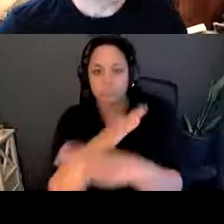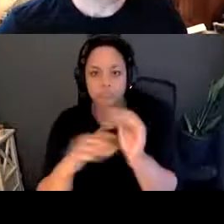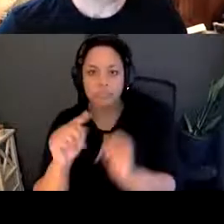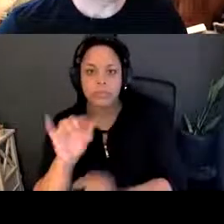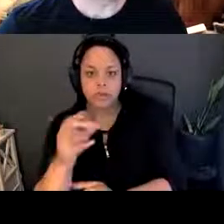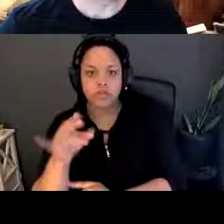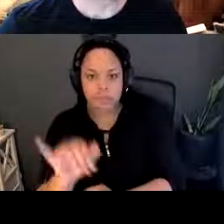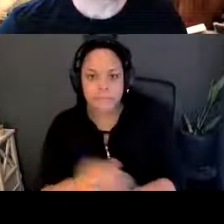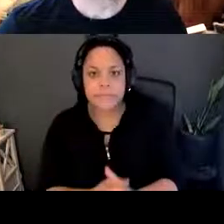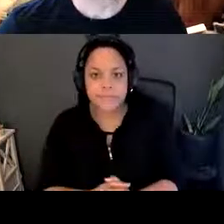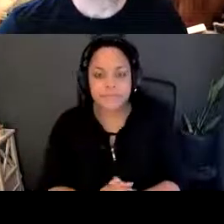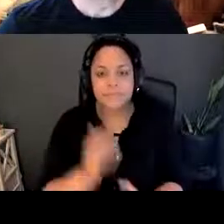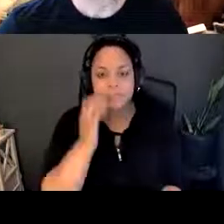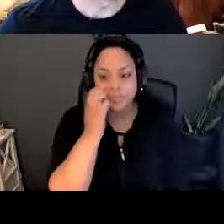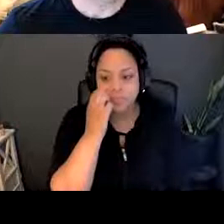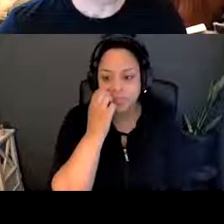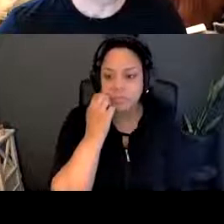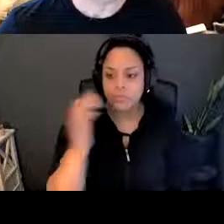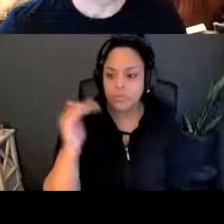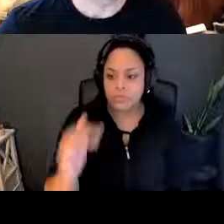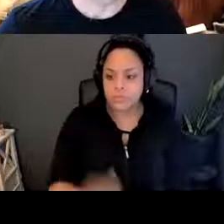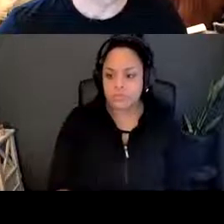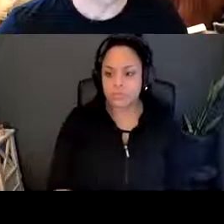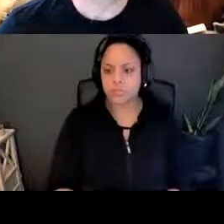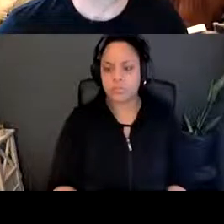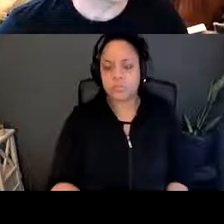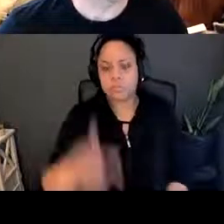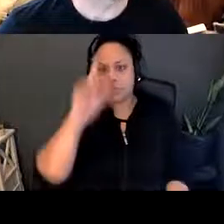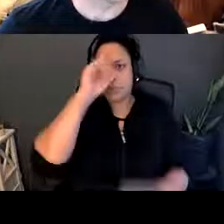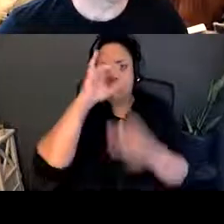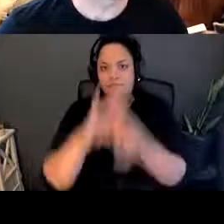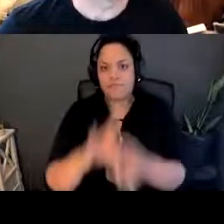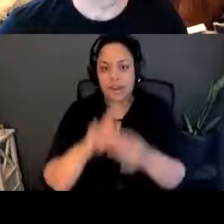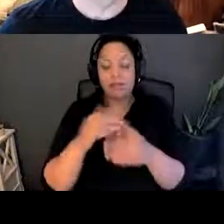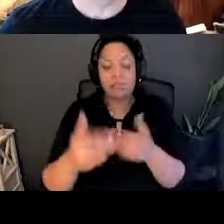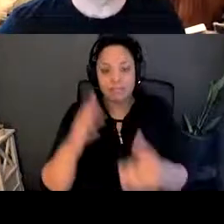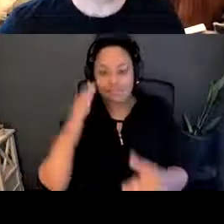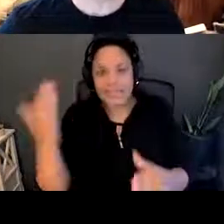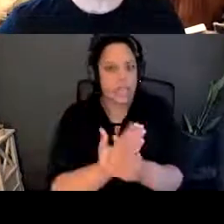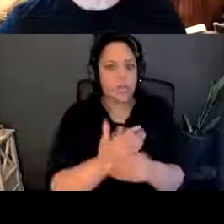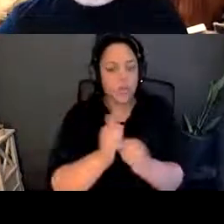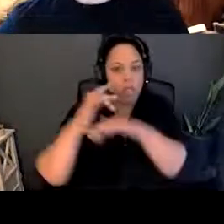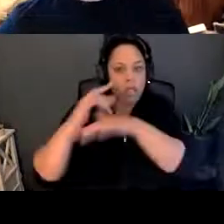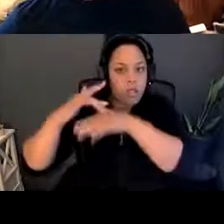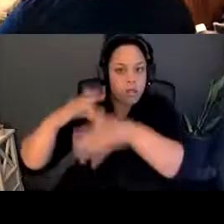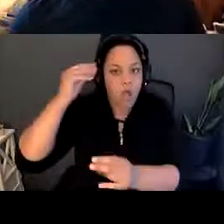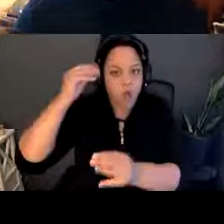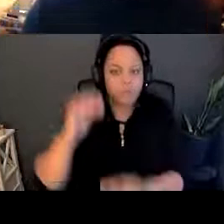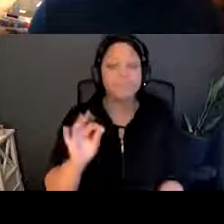Okay. How about when mindfulness is interrupted by obsessive thinking? Yeah, great